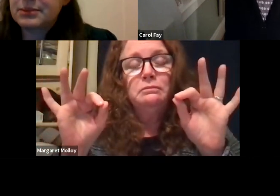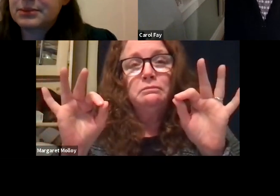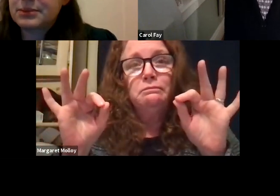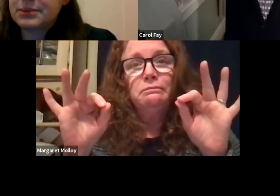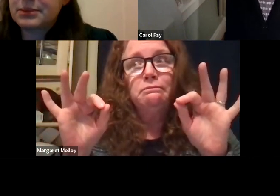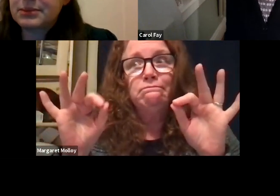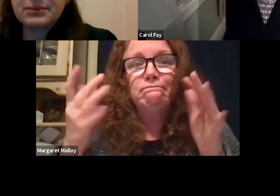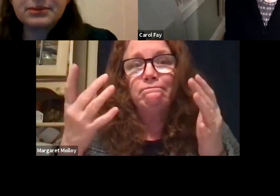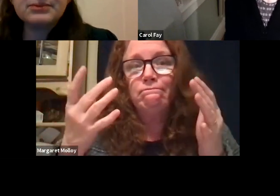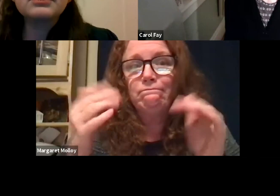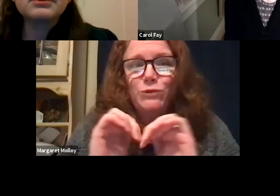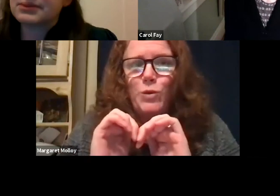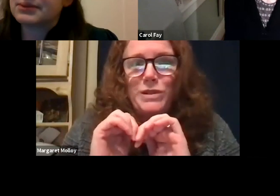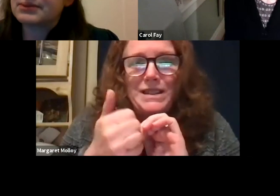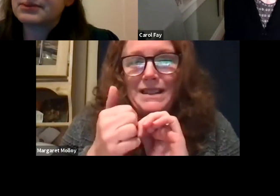understanding of English.